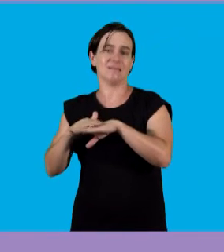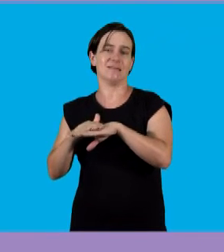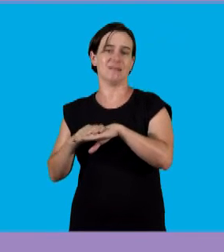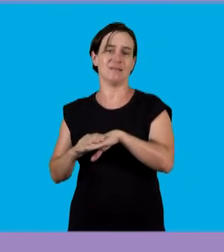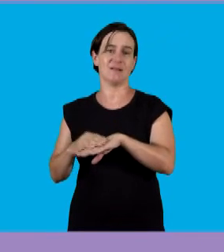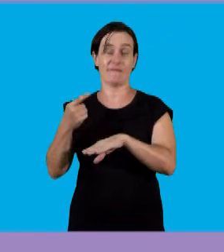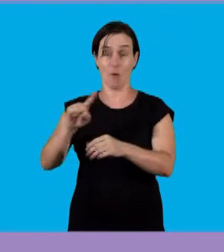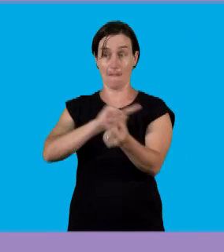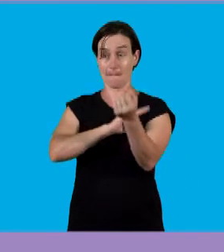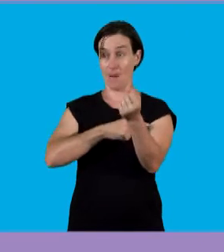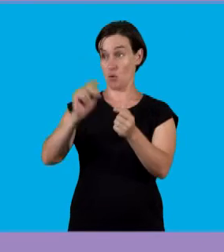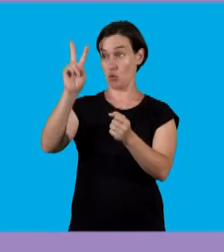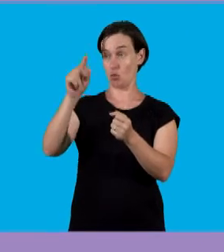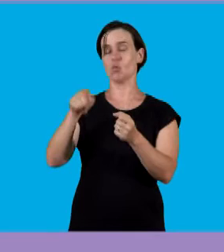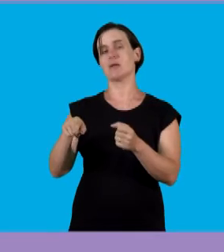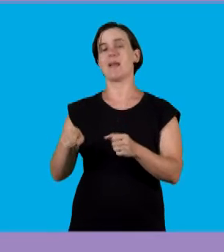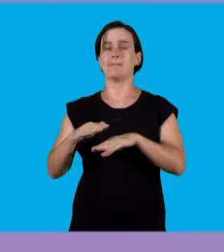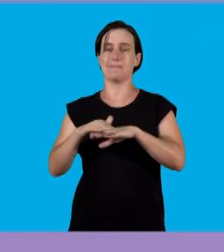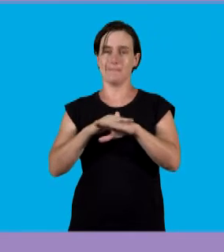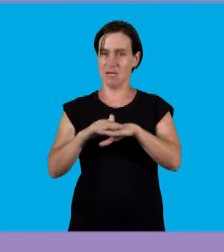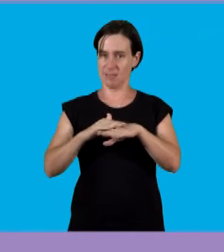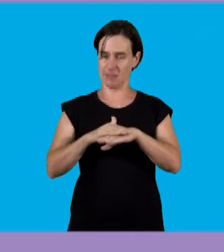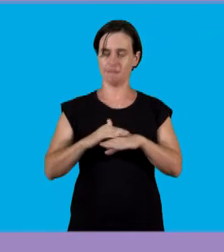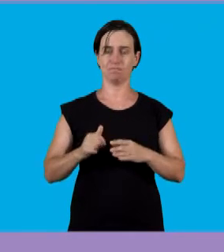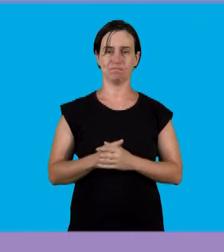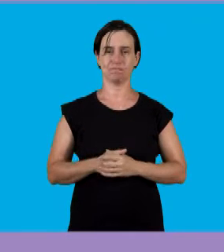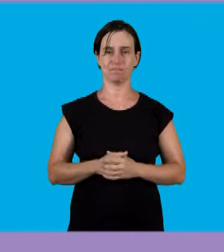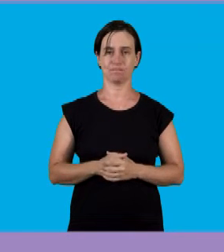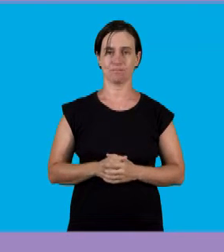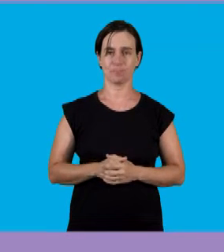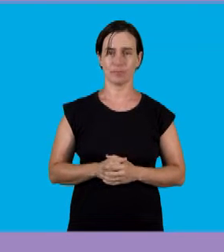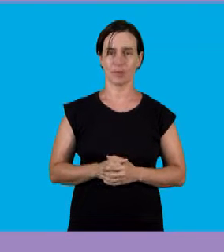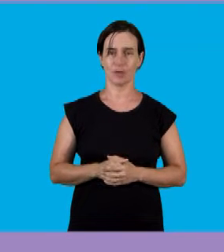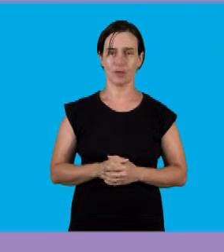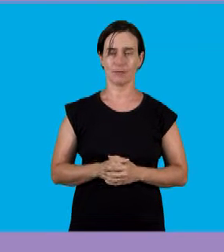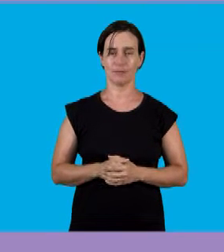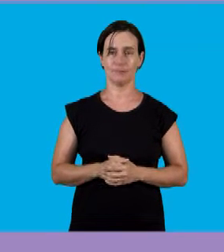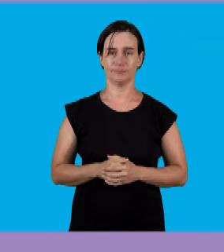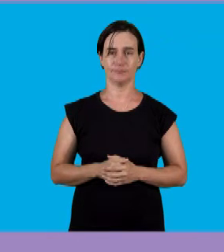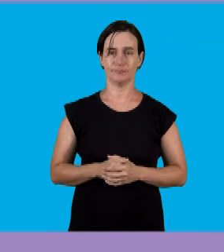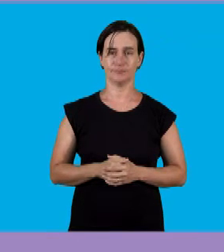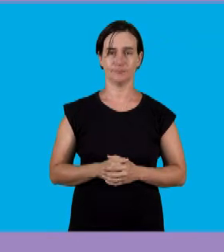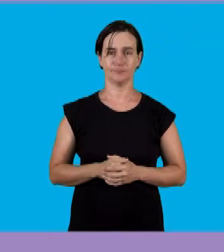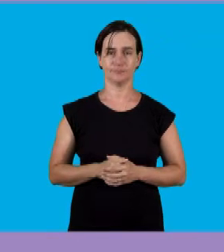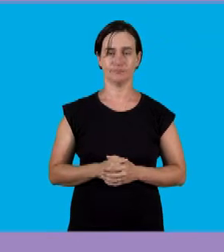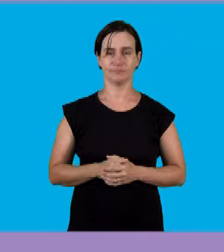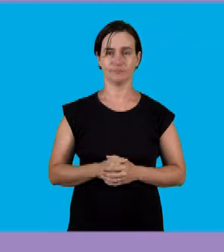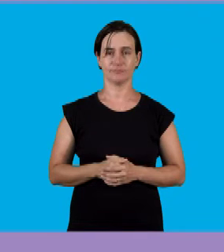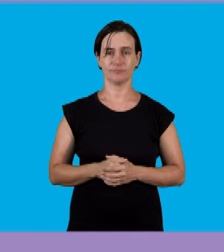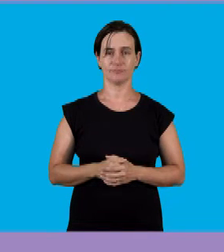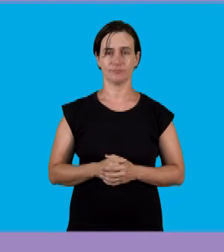the base of our power. So that is what we have there.